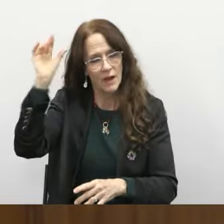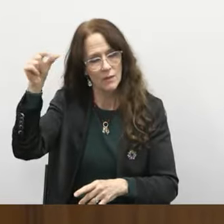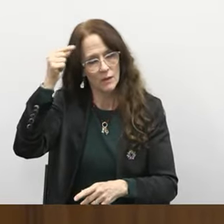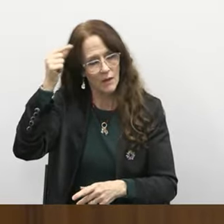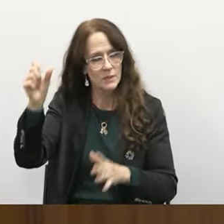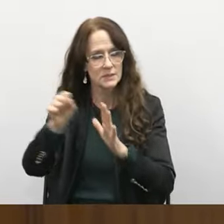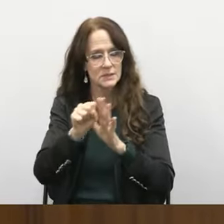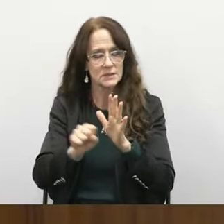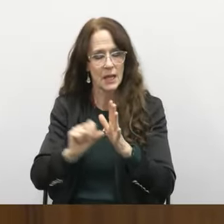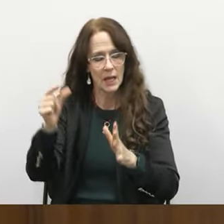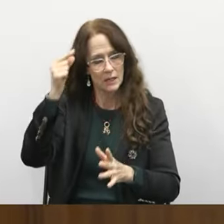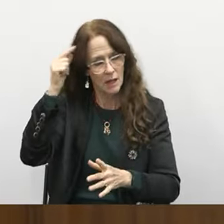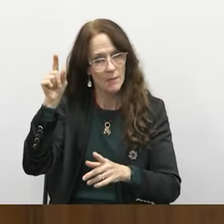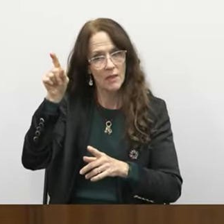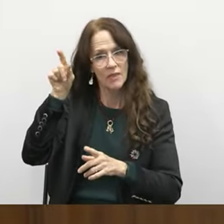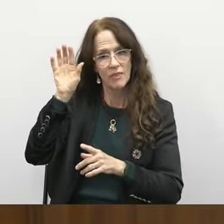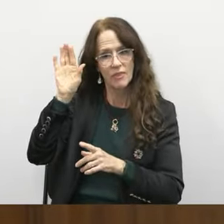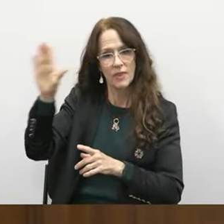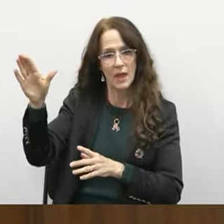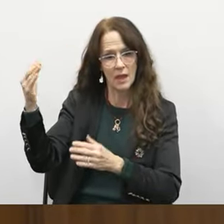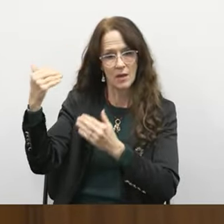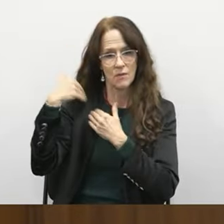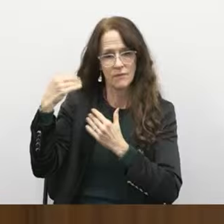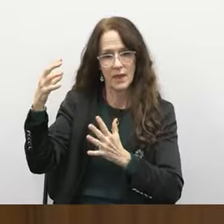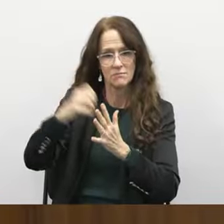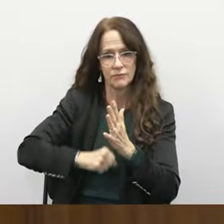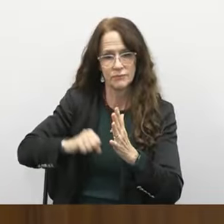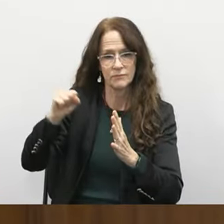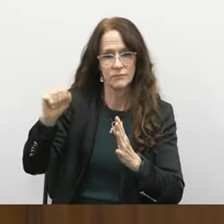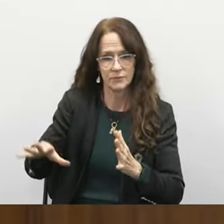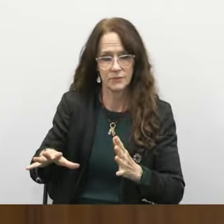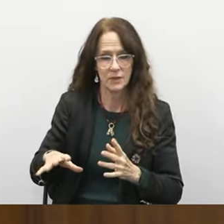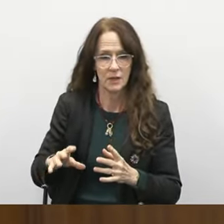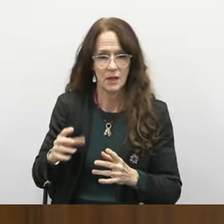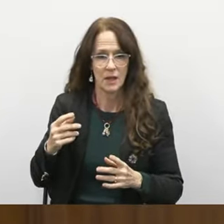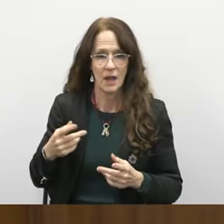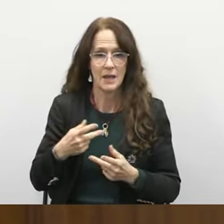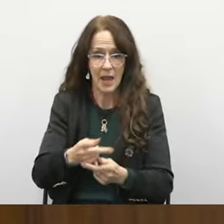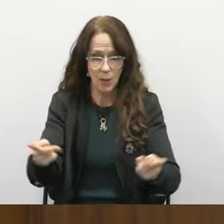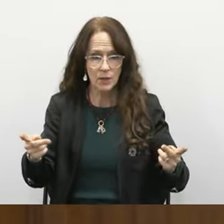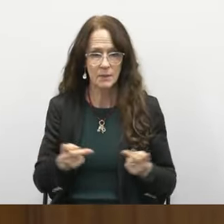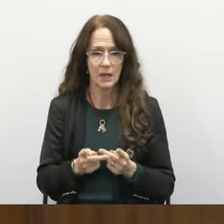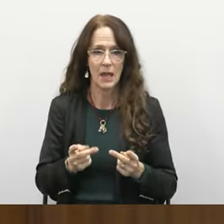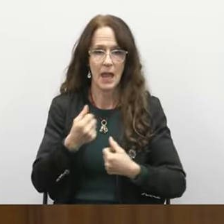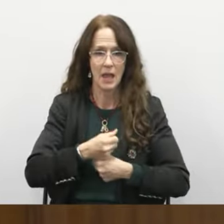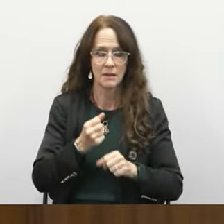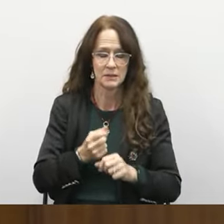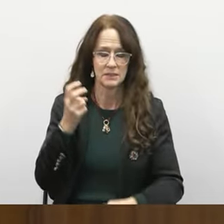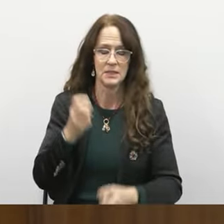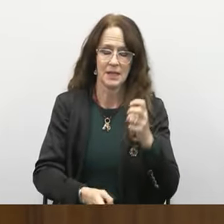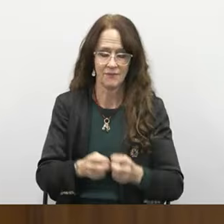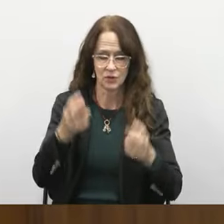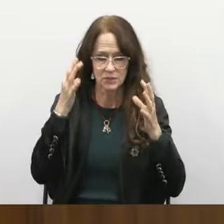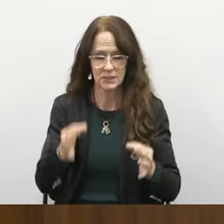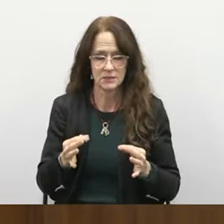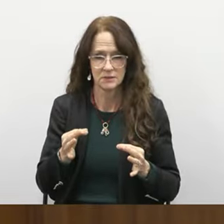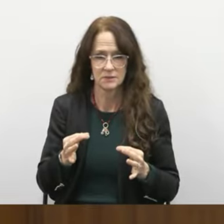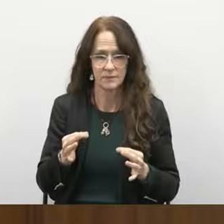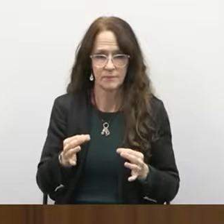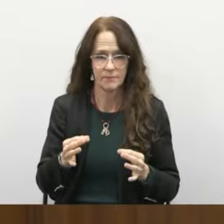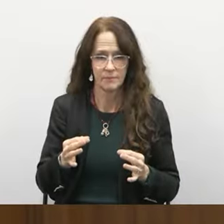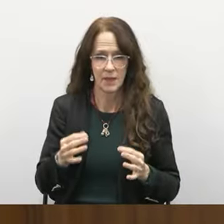state governments accountable for the complete divestment, putting us in a position where we have to make these very difficult decisions. And I'm not